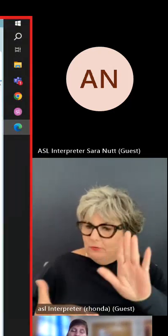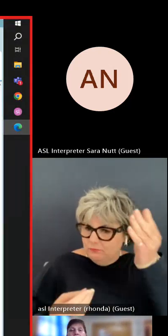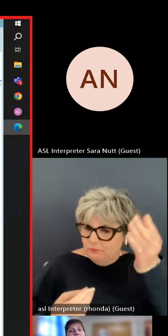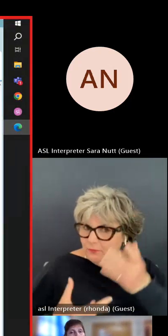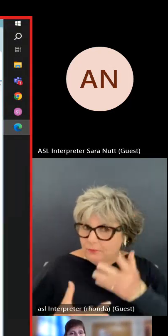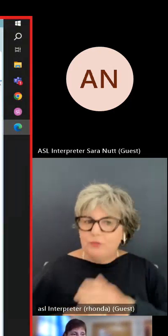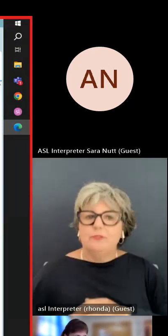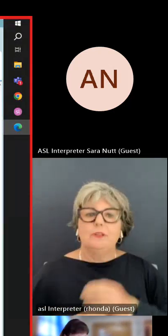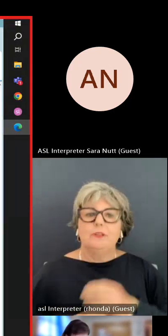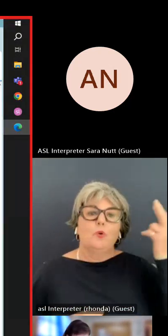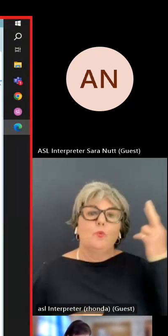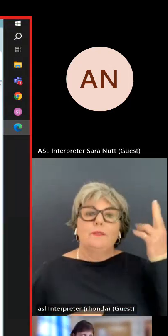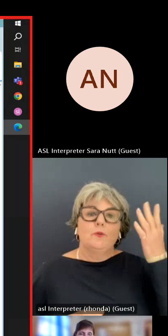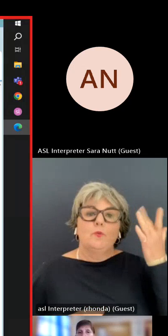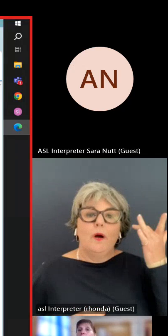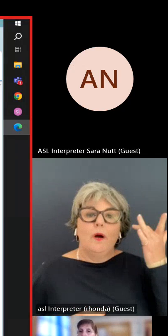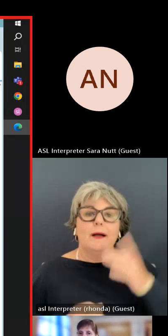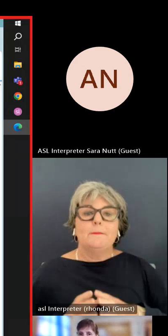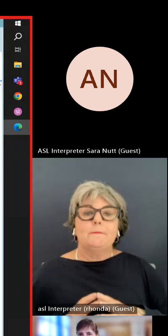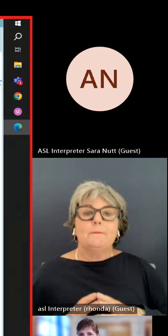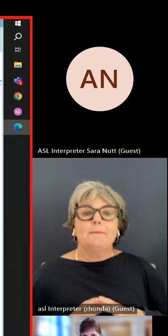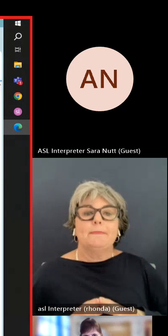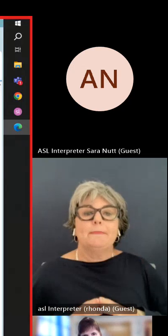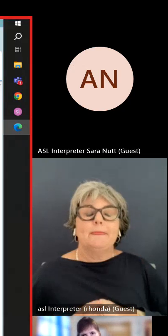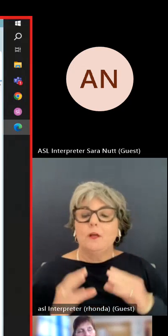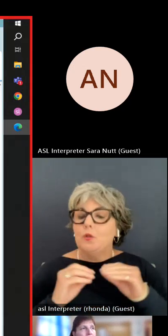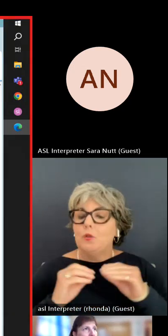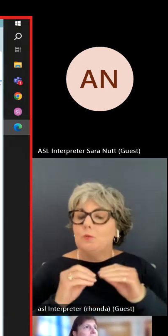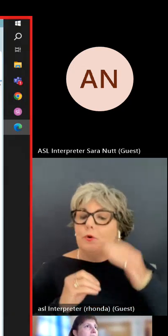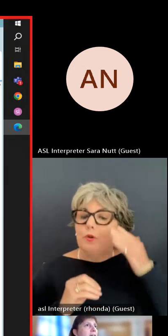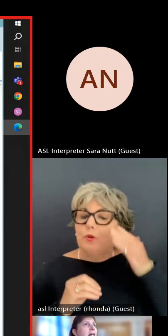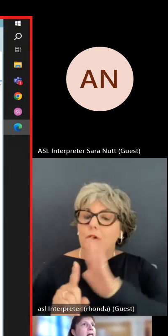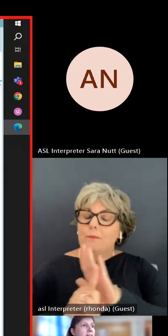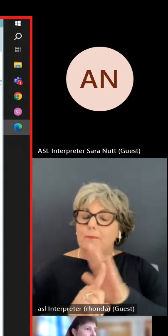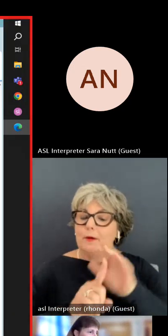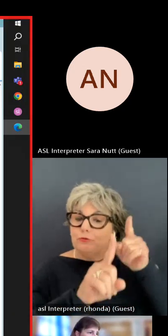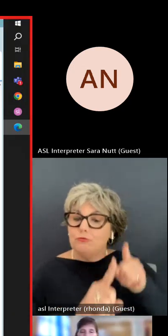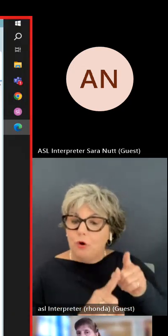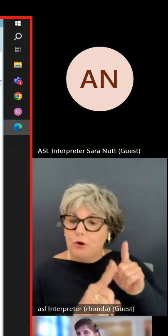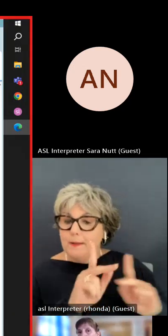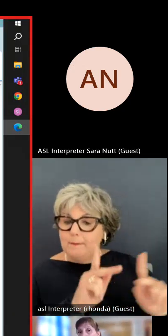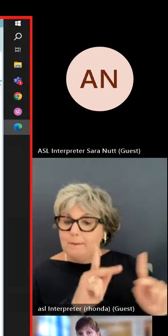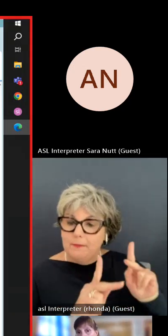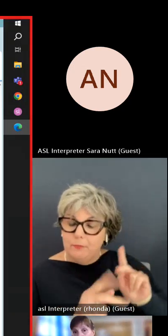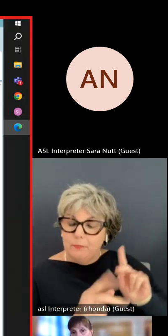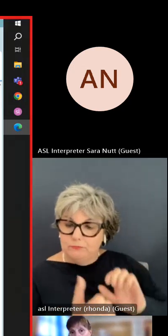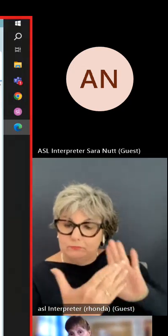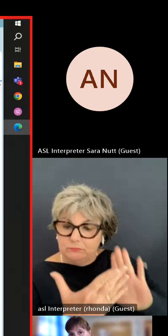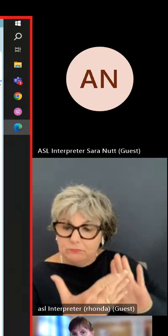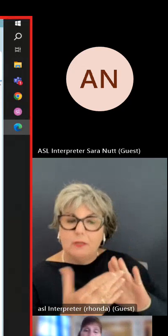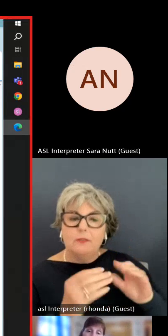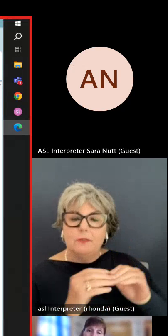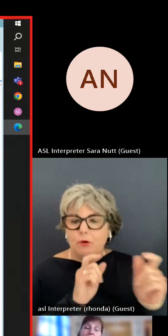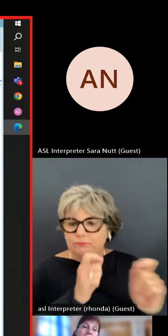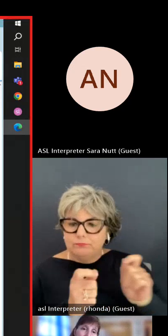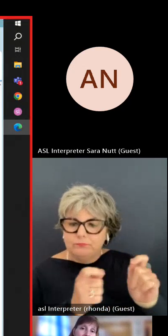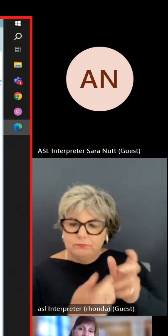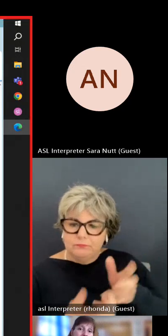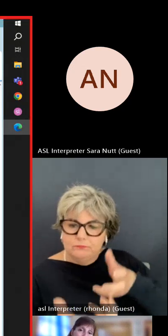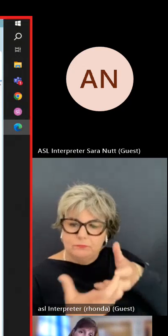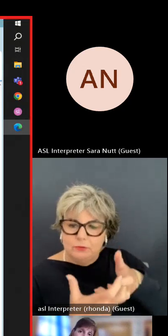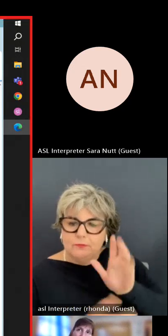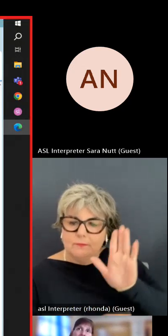that you need to do that is the more you know about your target audience, the more you can customize your presentation to